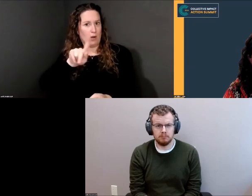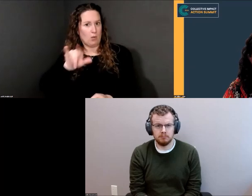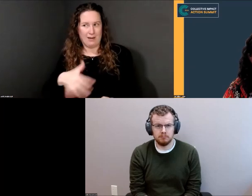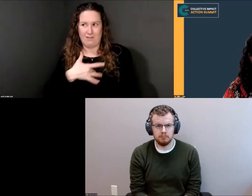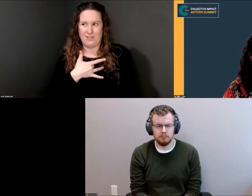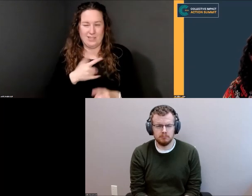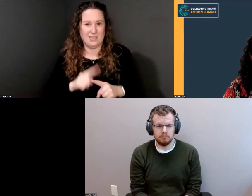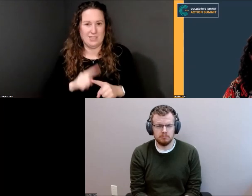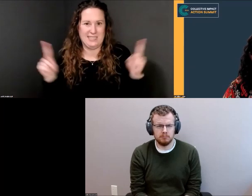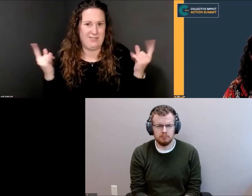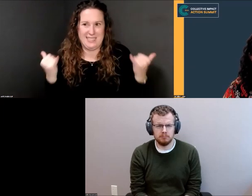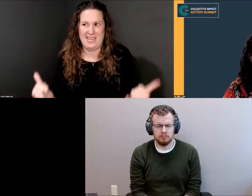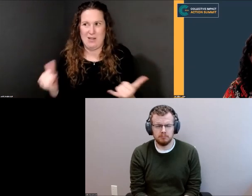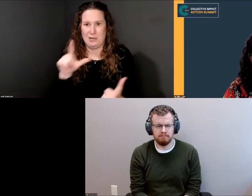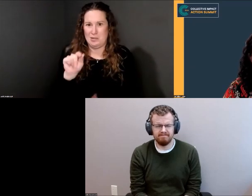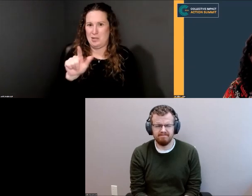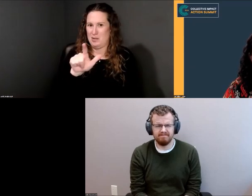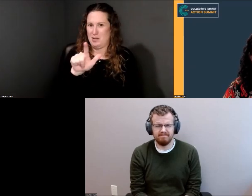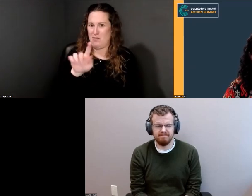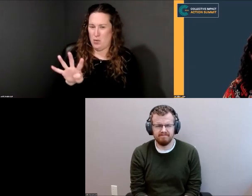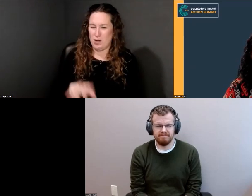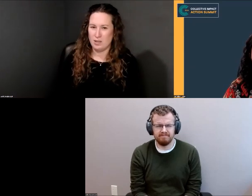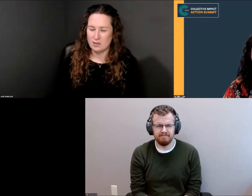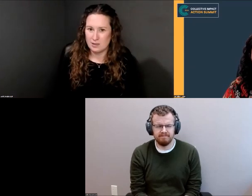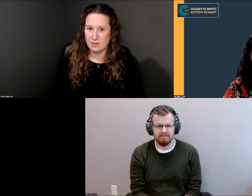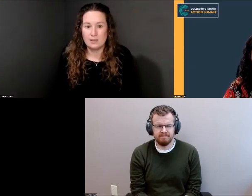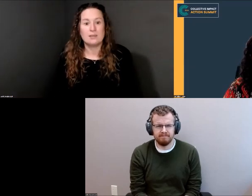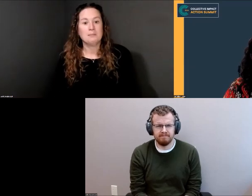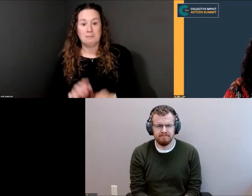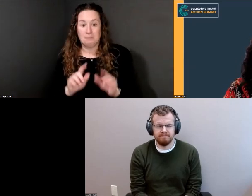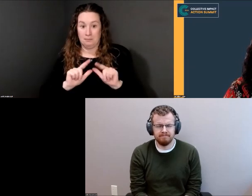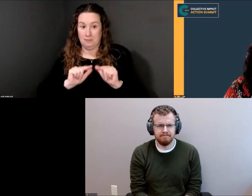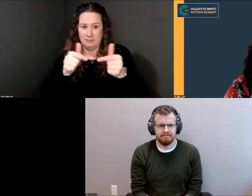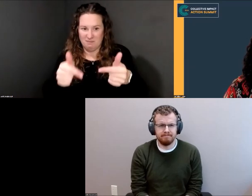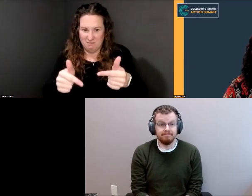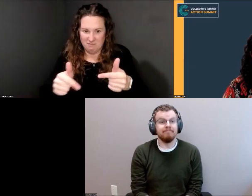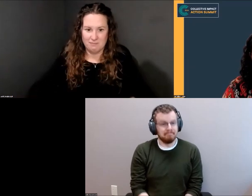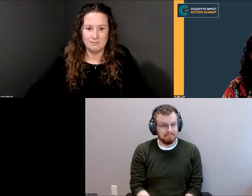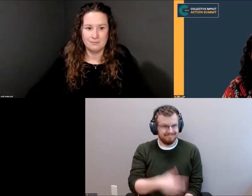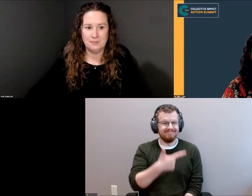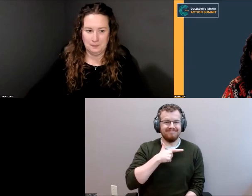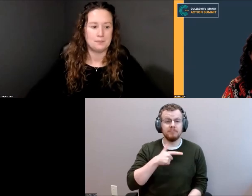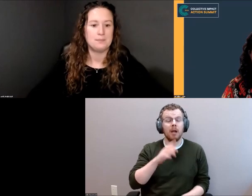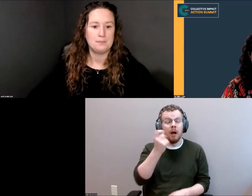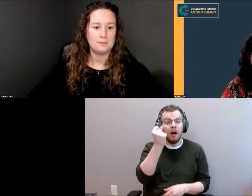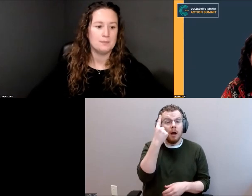in 2024. And yet, we at the Collective Impact